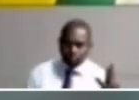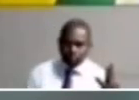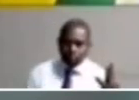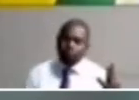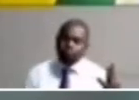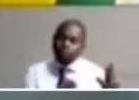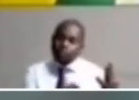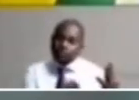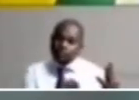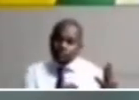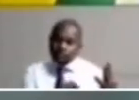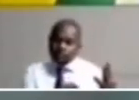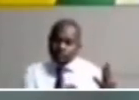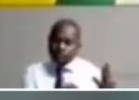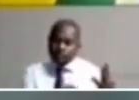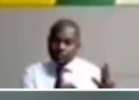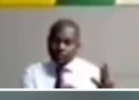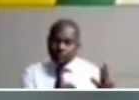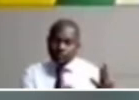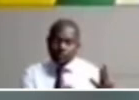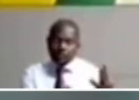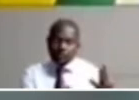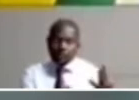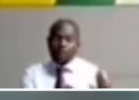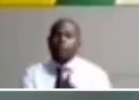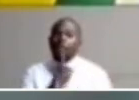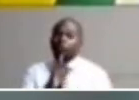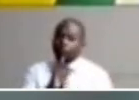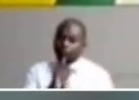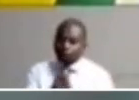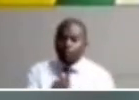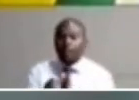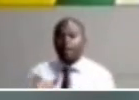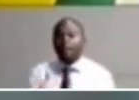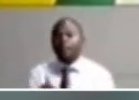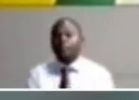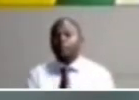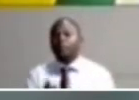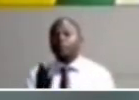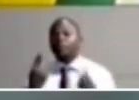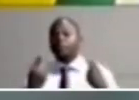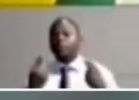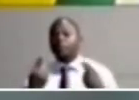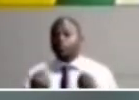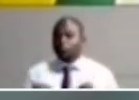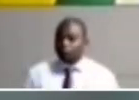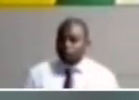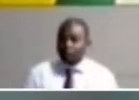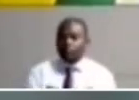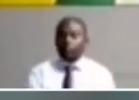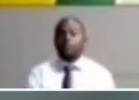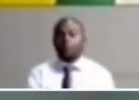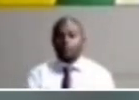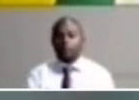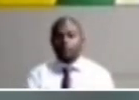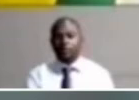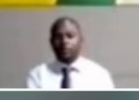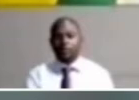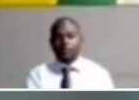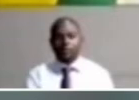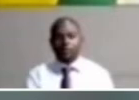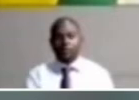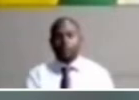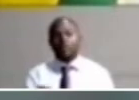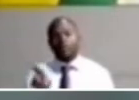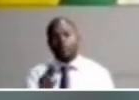This would be, as would be directed by the Ministry of Transport, working